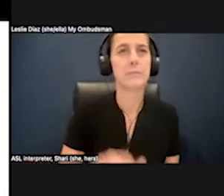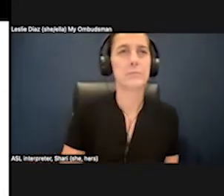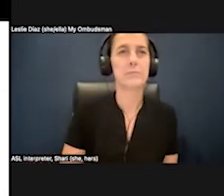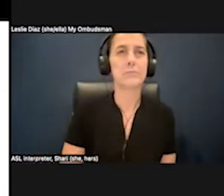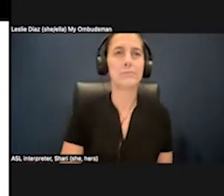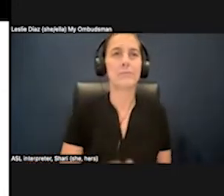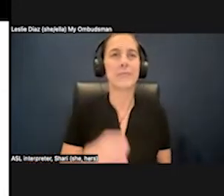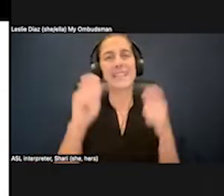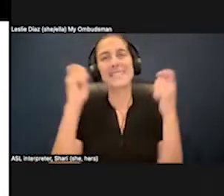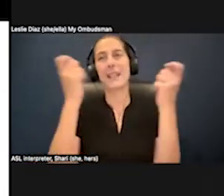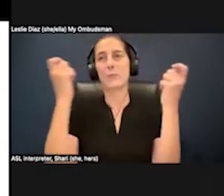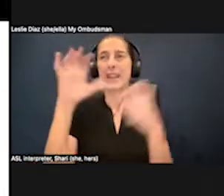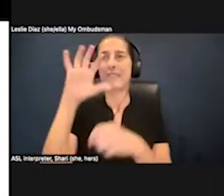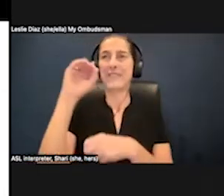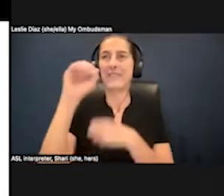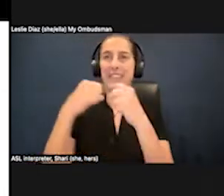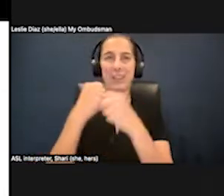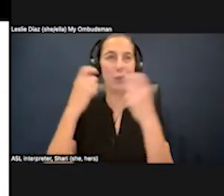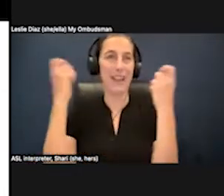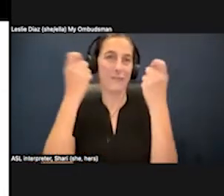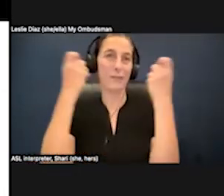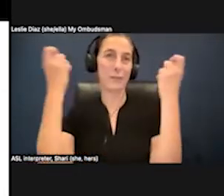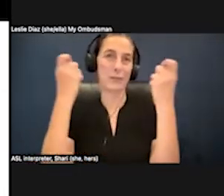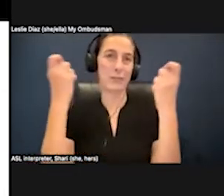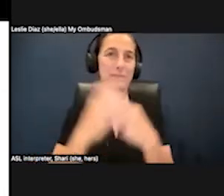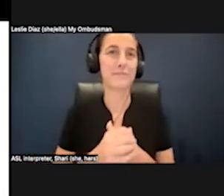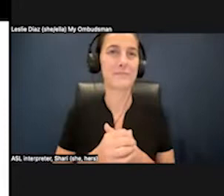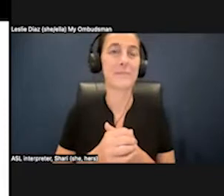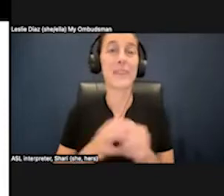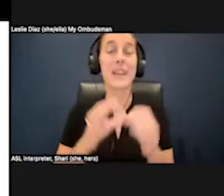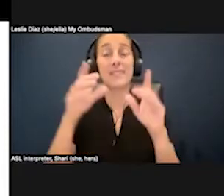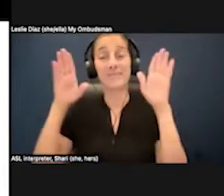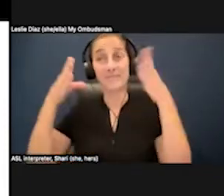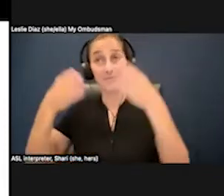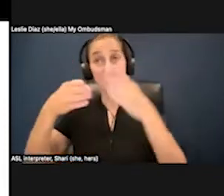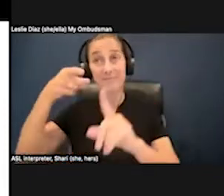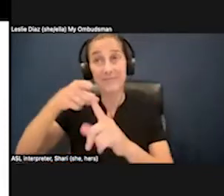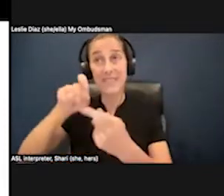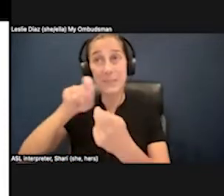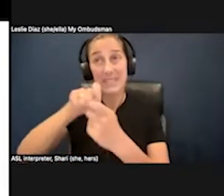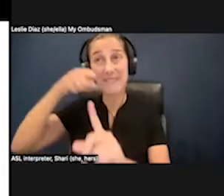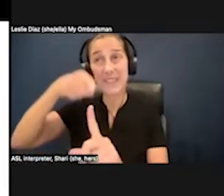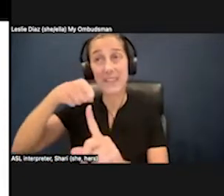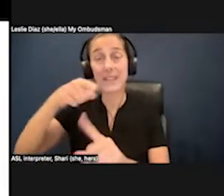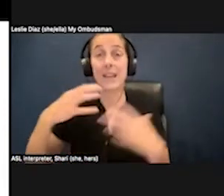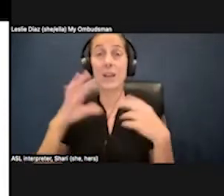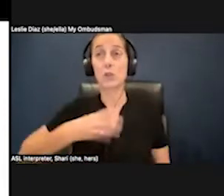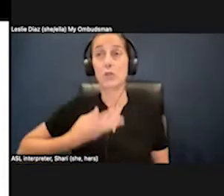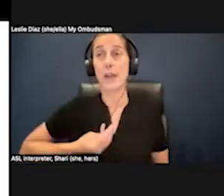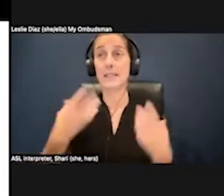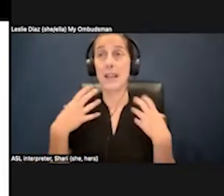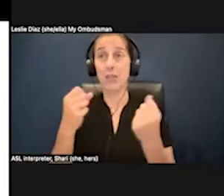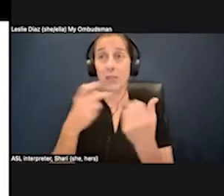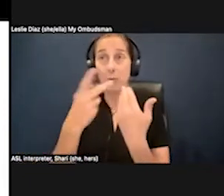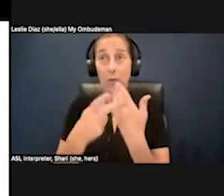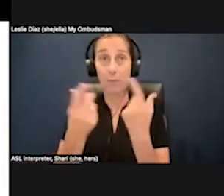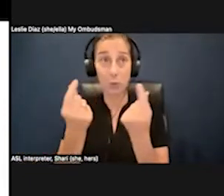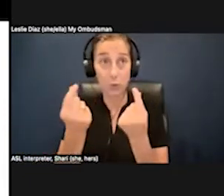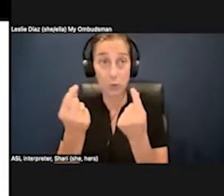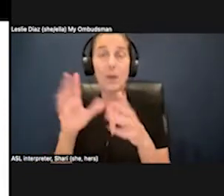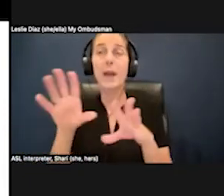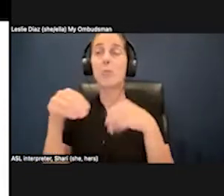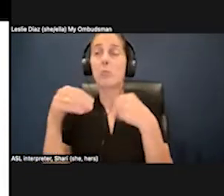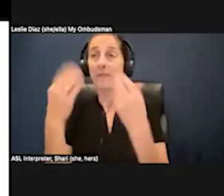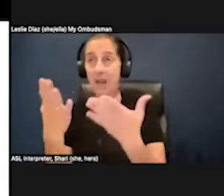celebrating sort of our 50-year anniversary. In terms of the Trans Health program specifically, we provide gender-affirming